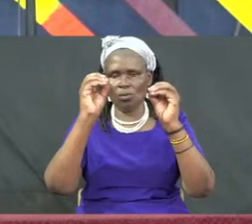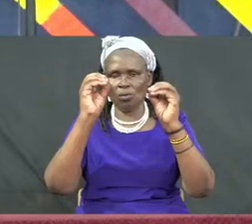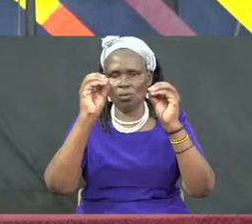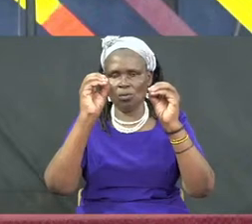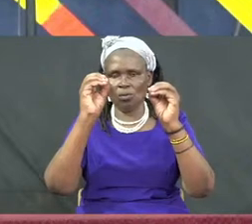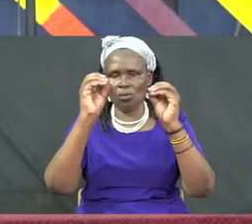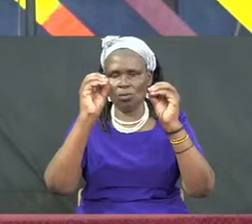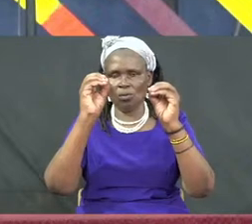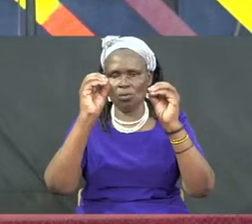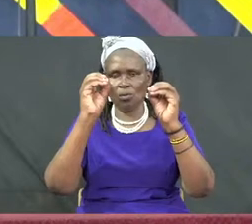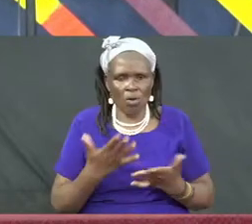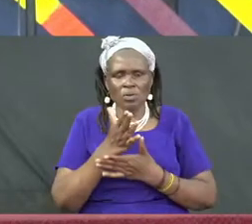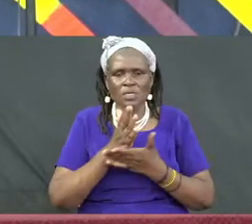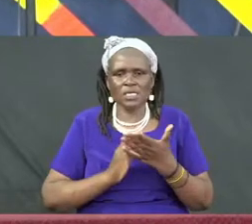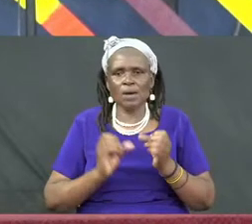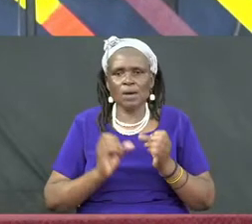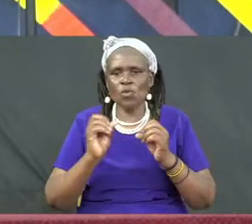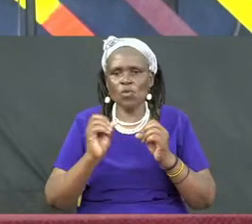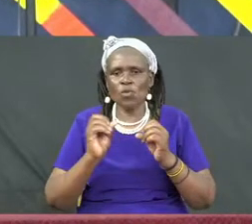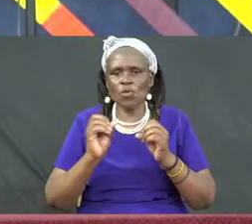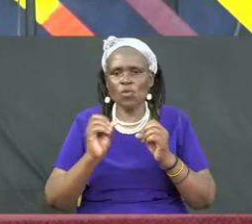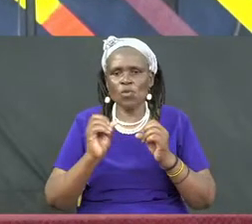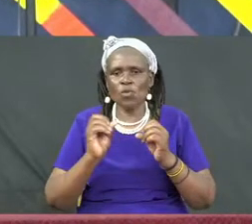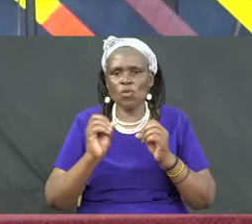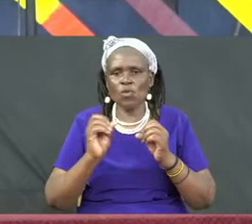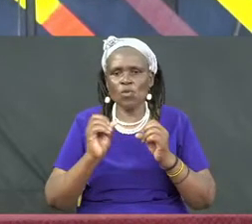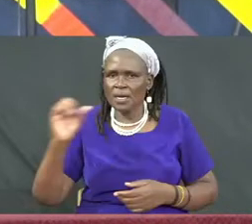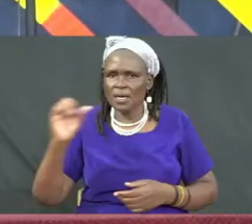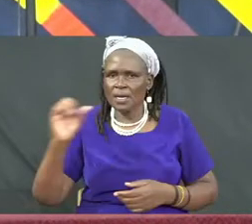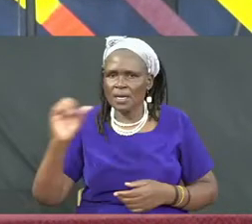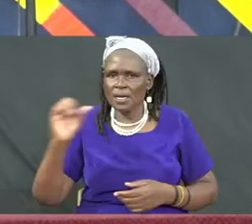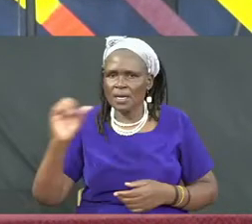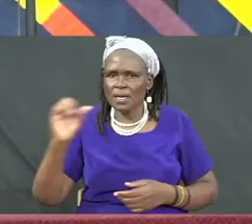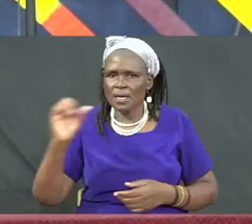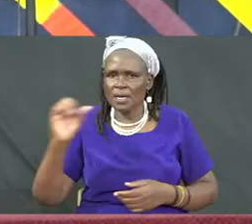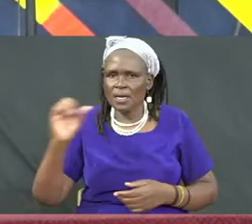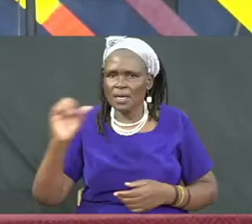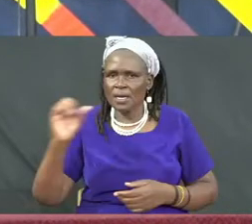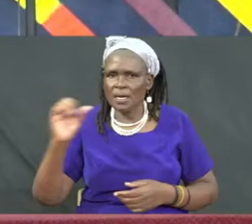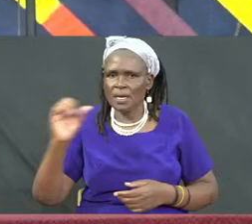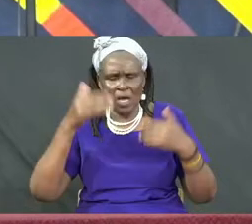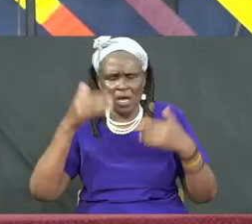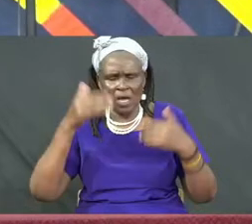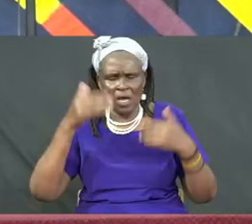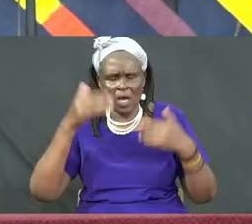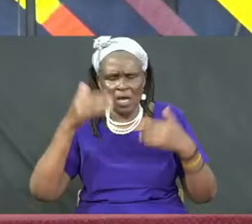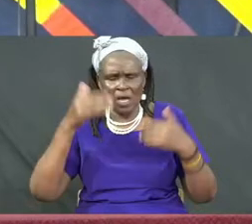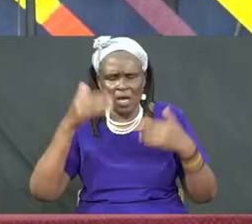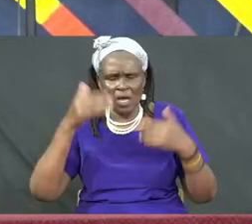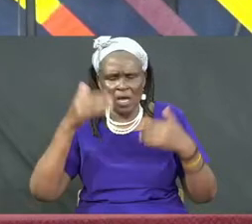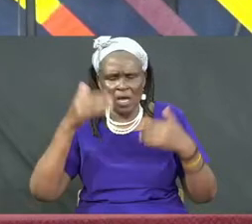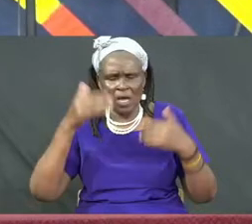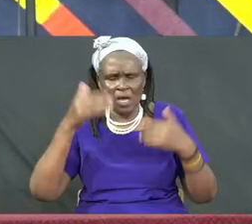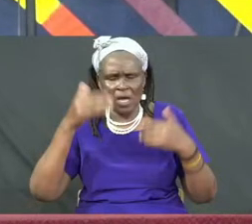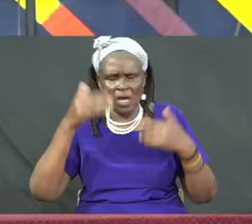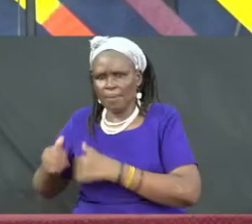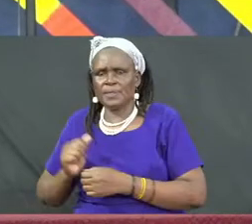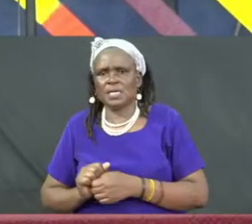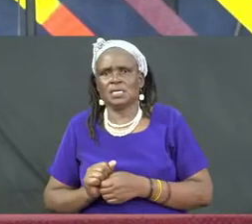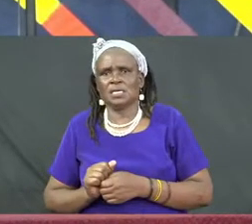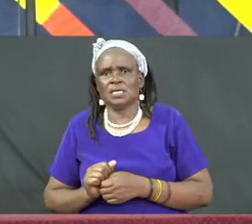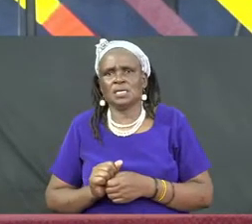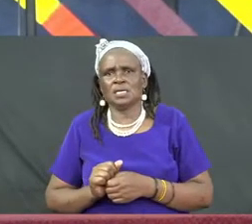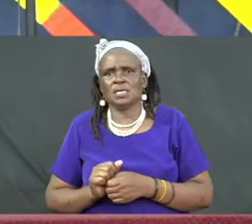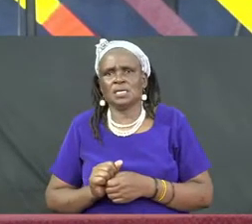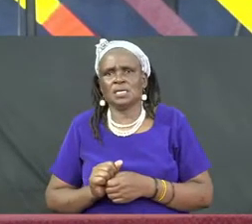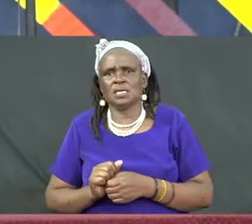Oh, I hope some of us will be delivered from wondering, I don't know what my neighbors in a country will do to me. Are you